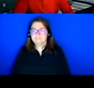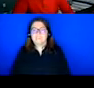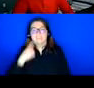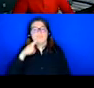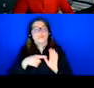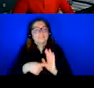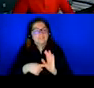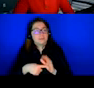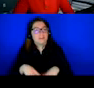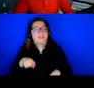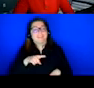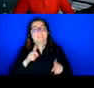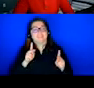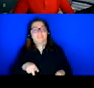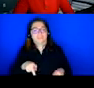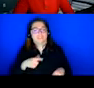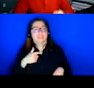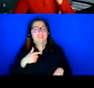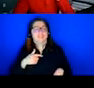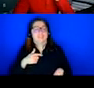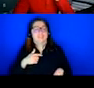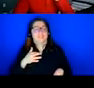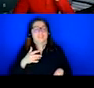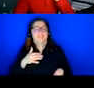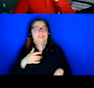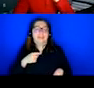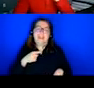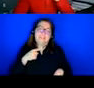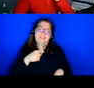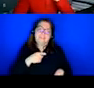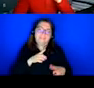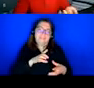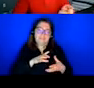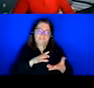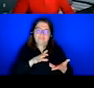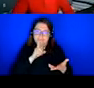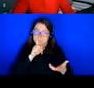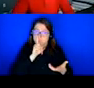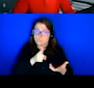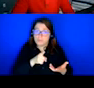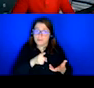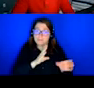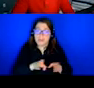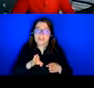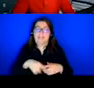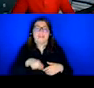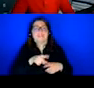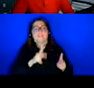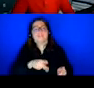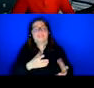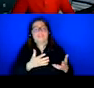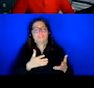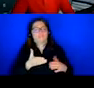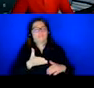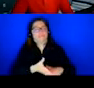example, this person that I worked on, and this is based on a real plan, this is a networking. So this person wanted just to be a